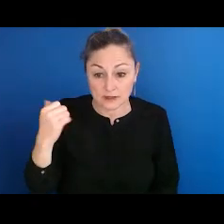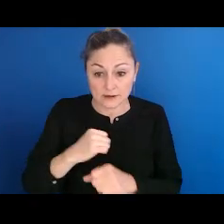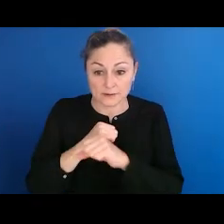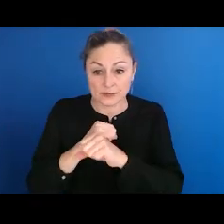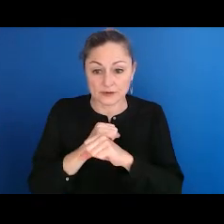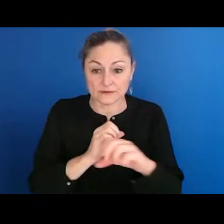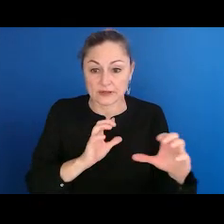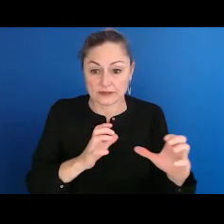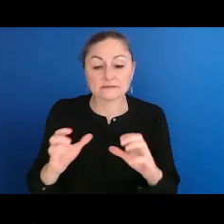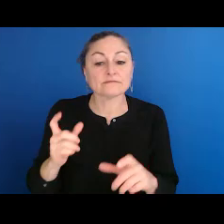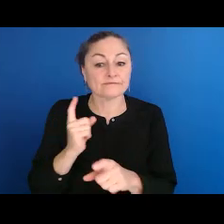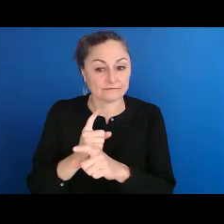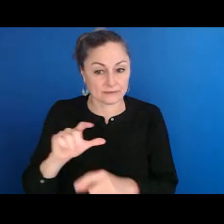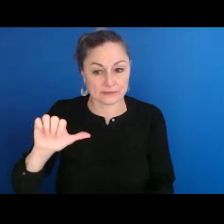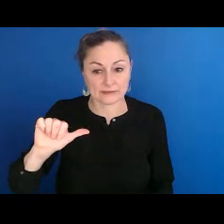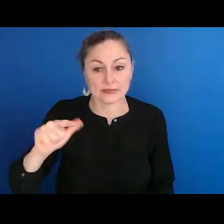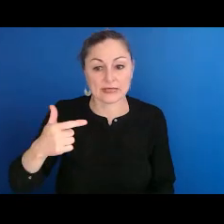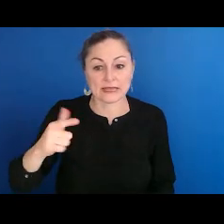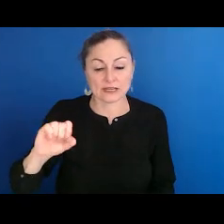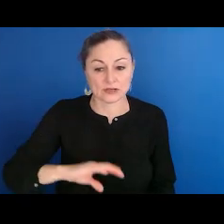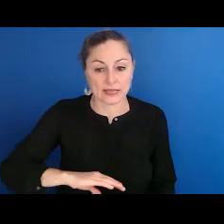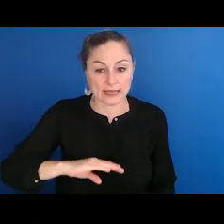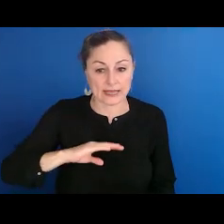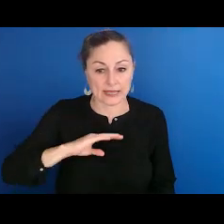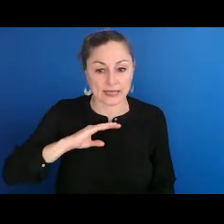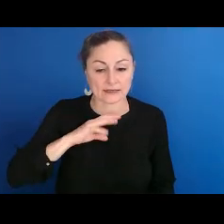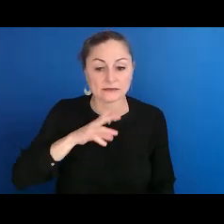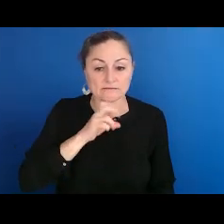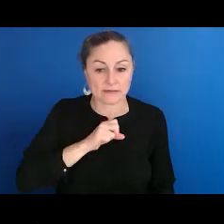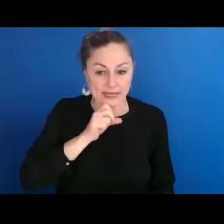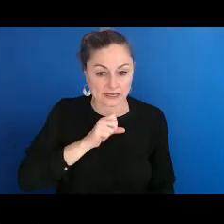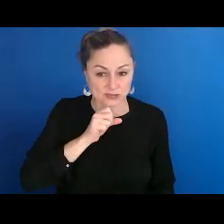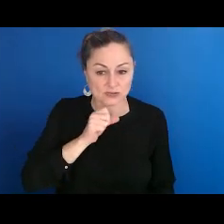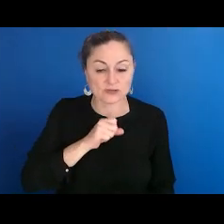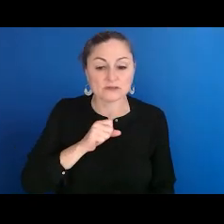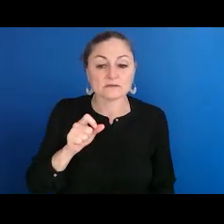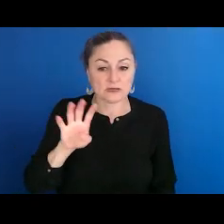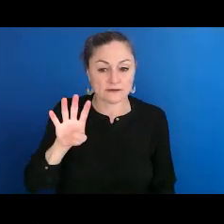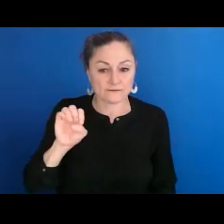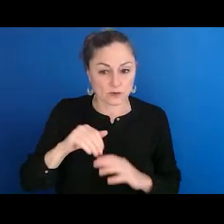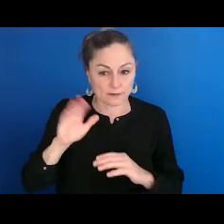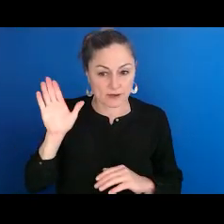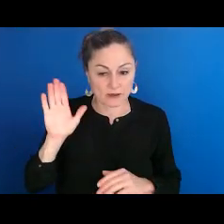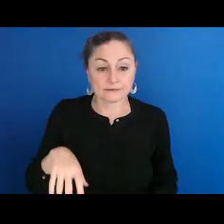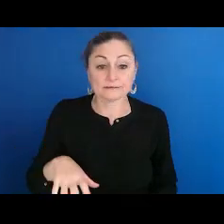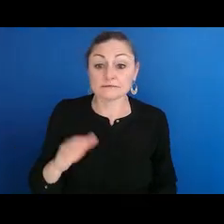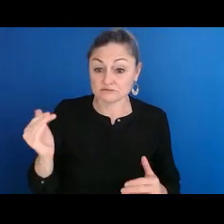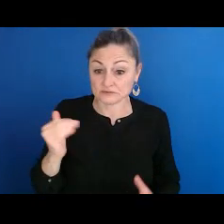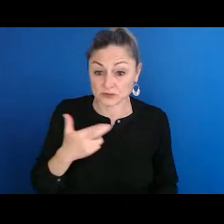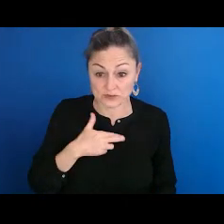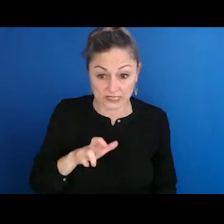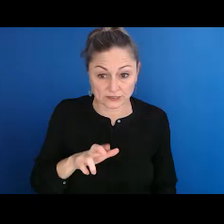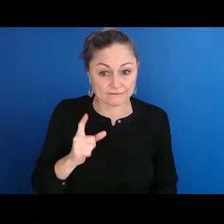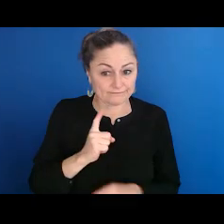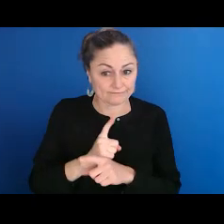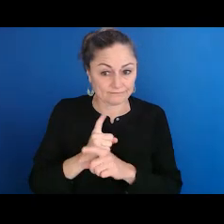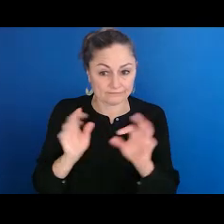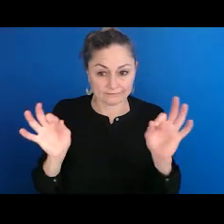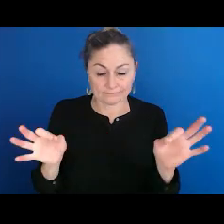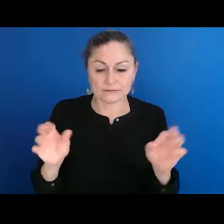yeah, absolutely. Age 40 and above. Religion, absolutely. What are some other